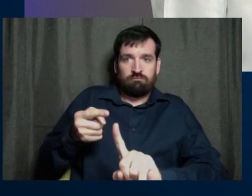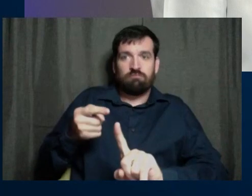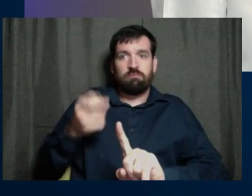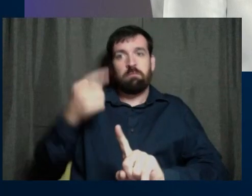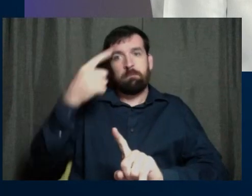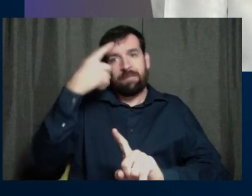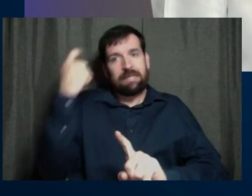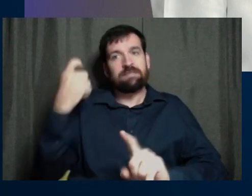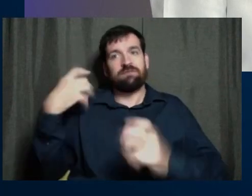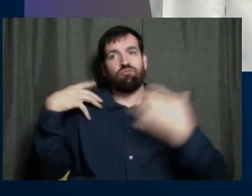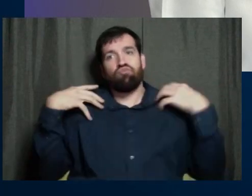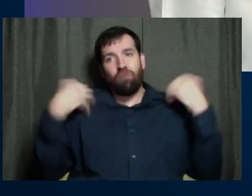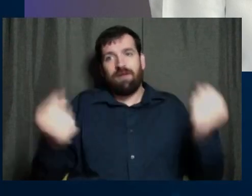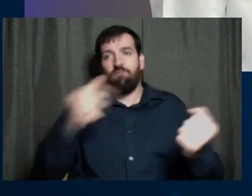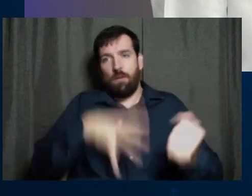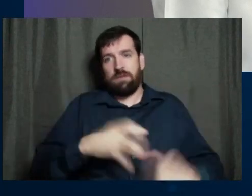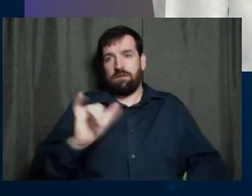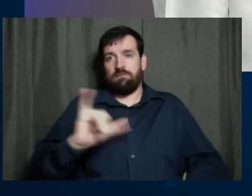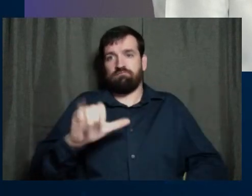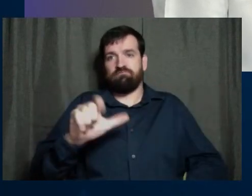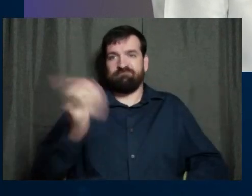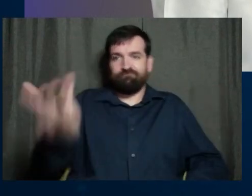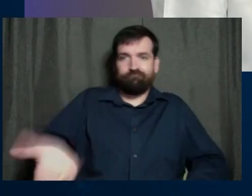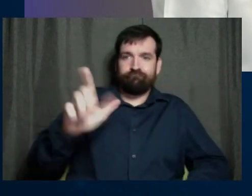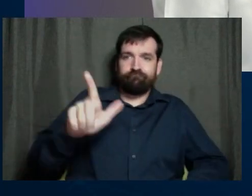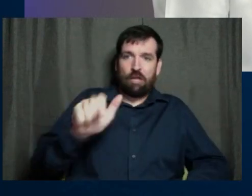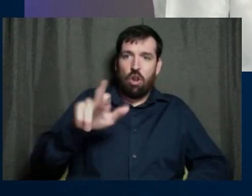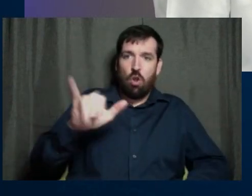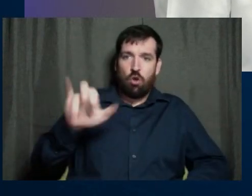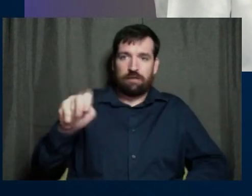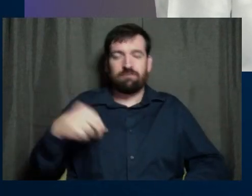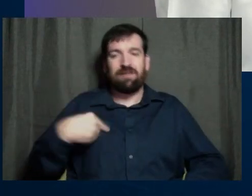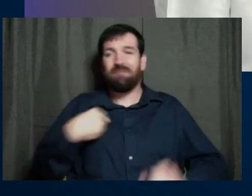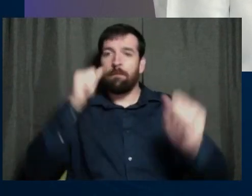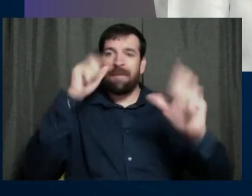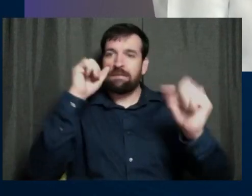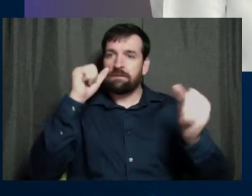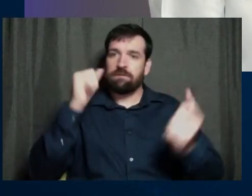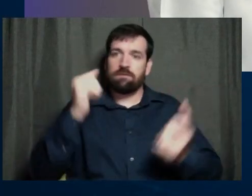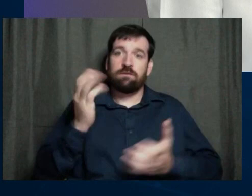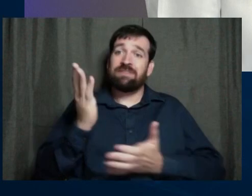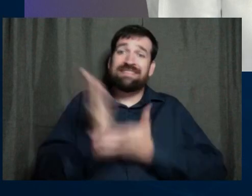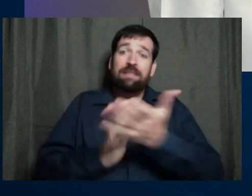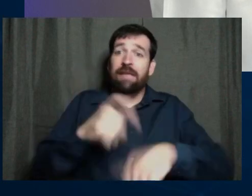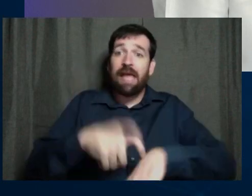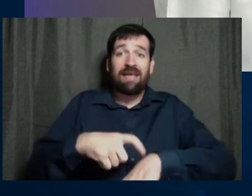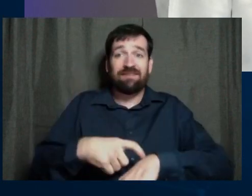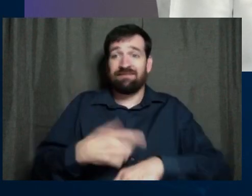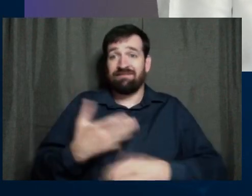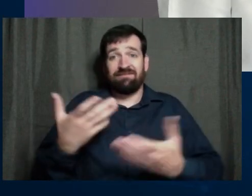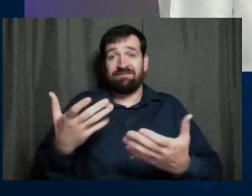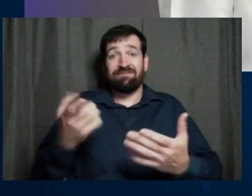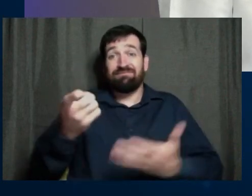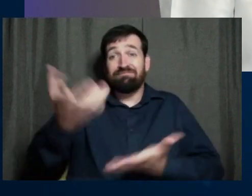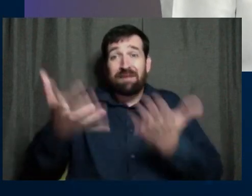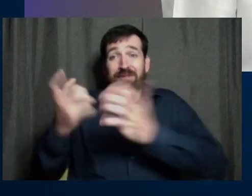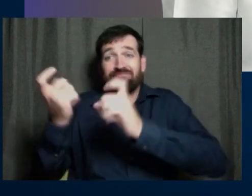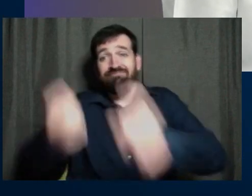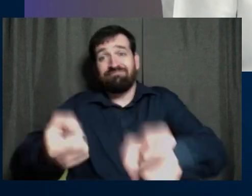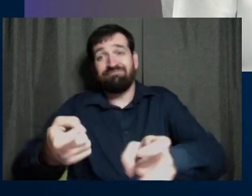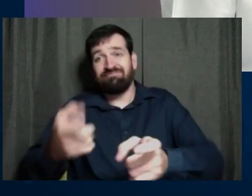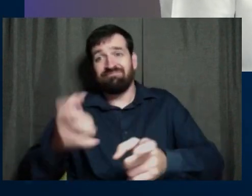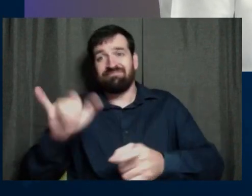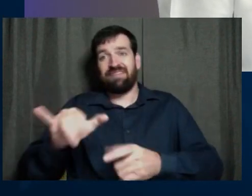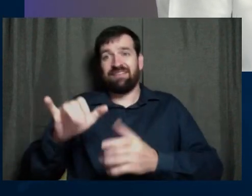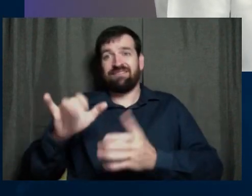Lauren. And I'm just amazed that maybe someday you might prescribe this treatment for a patient and know that you very much were a